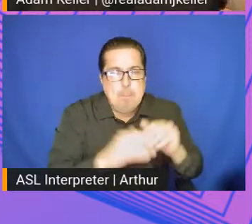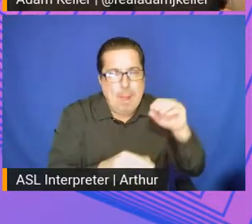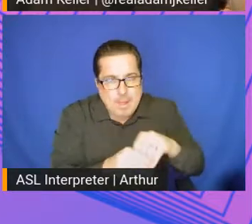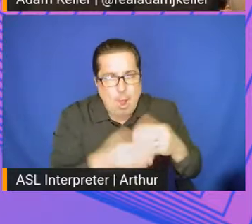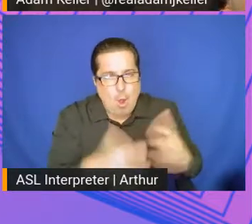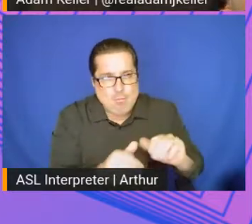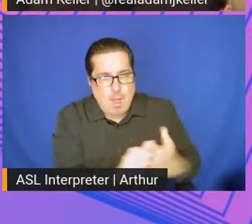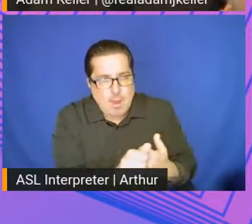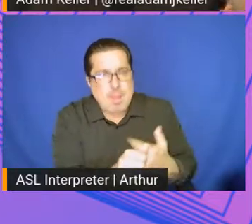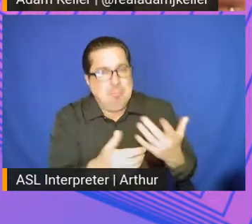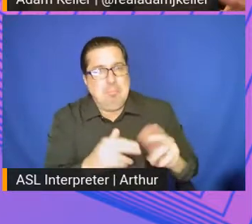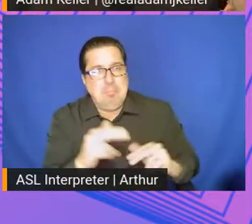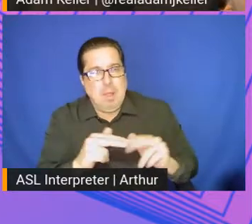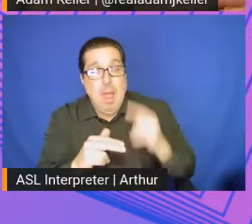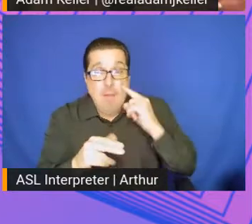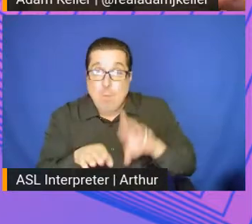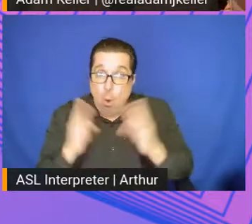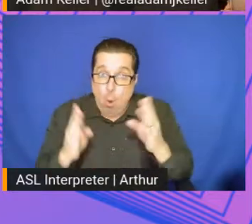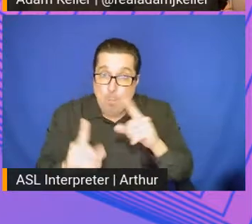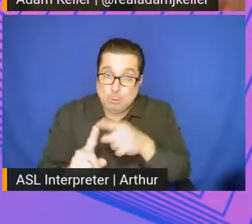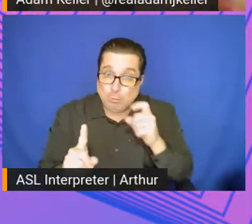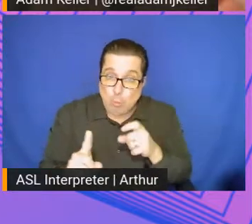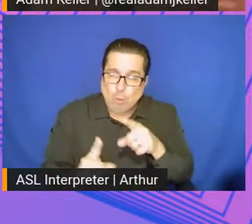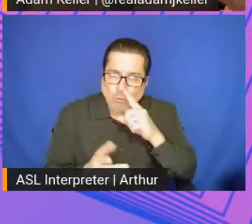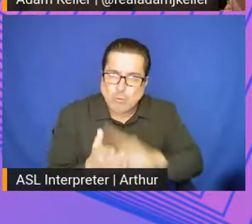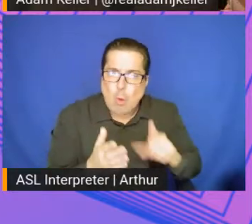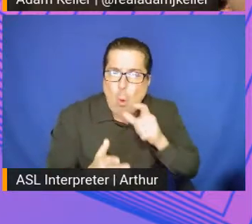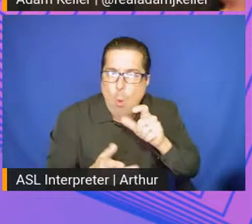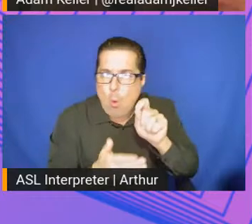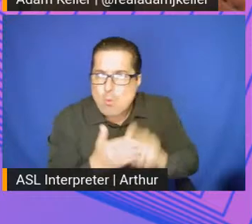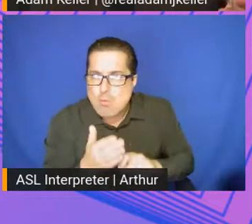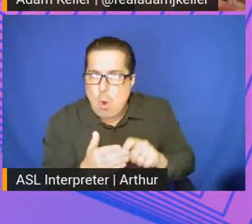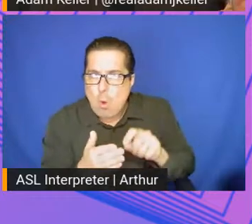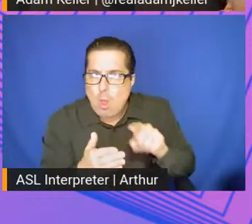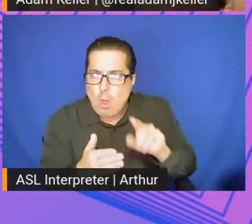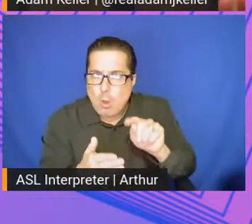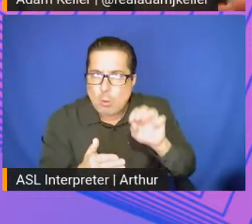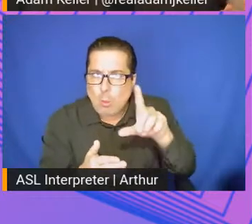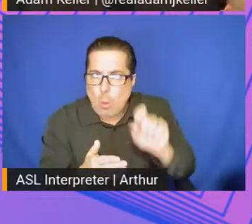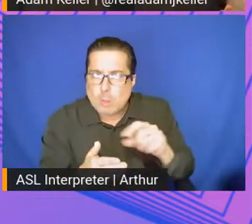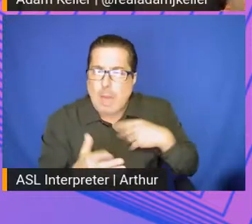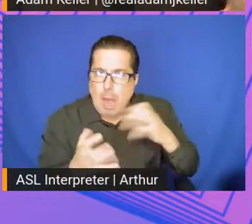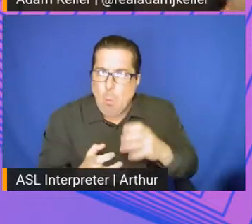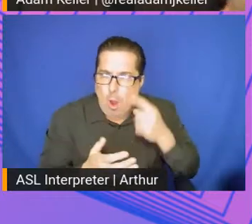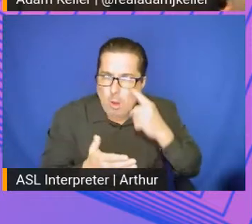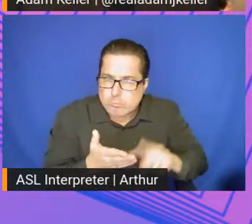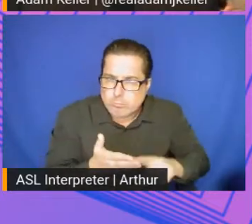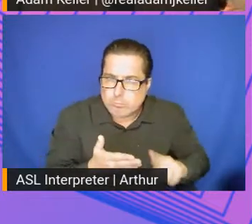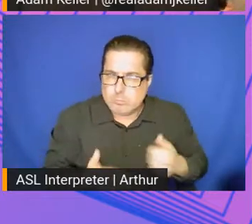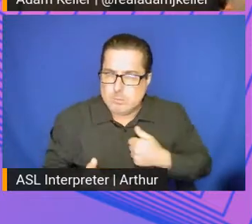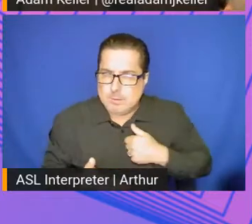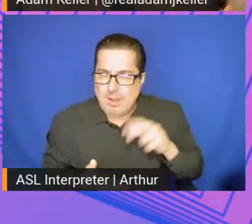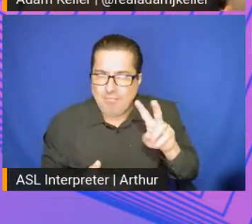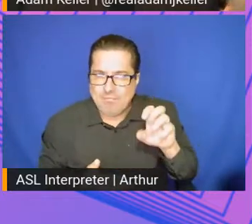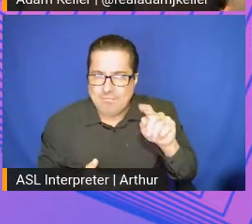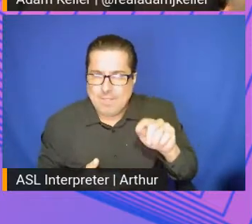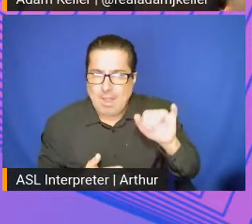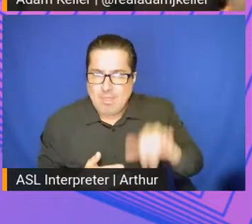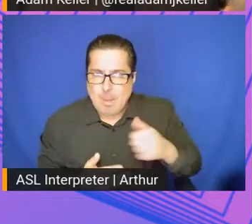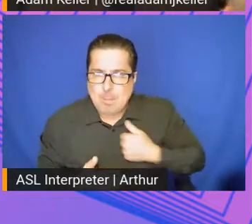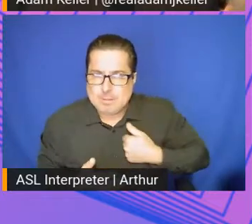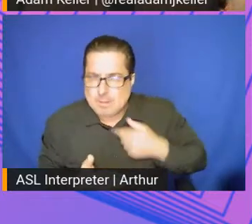if they're open source, you want to check who wrote the tool and you want to vet it yourself. So you still need to understand all the things you're building.